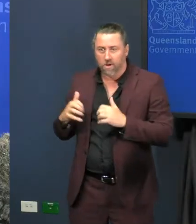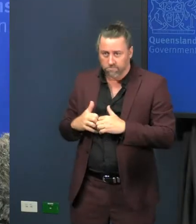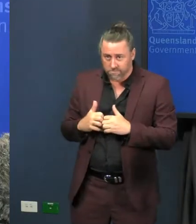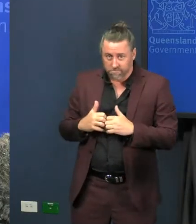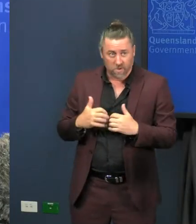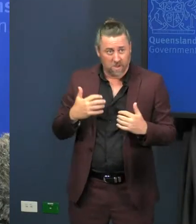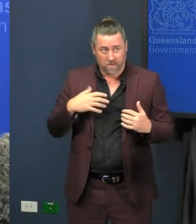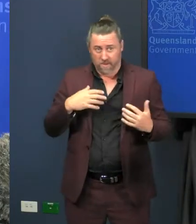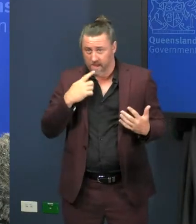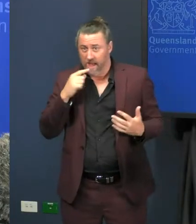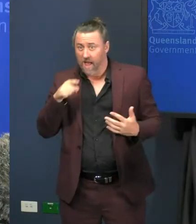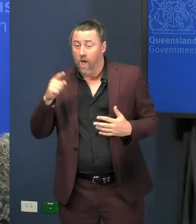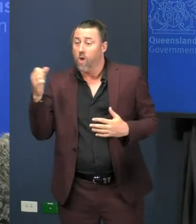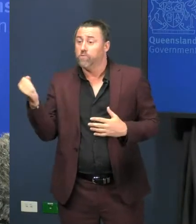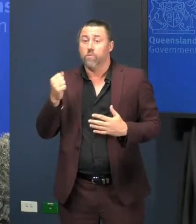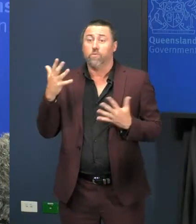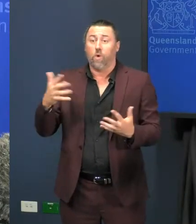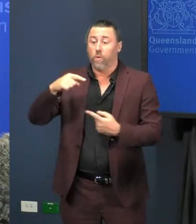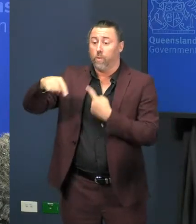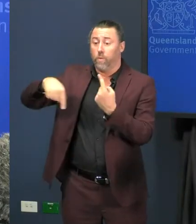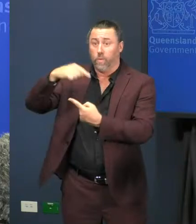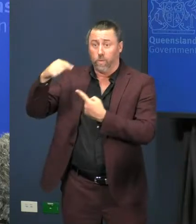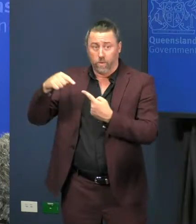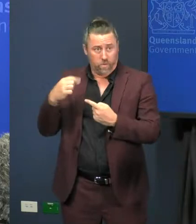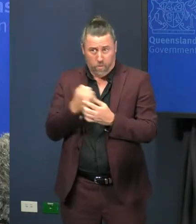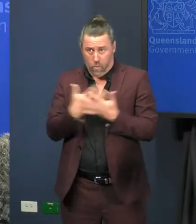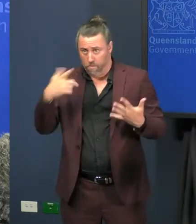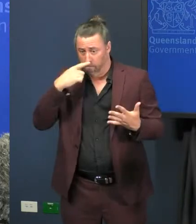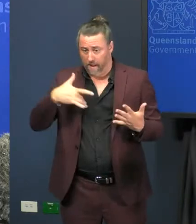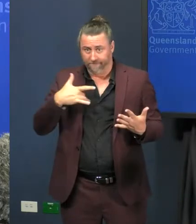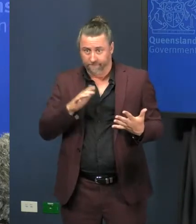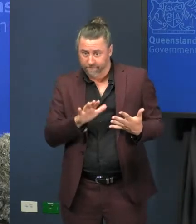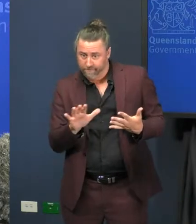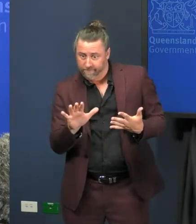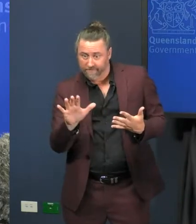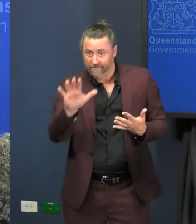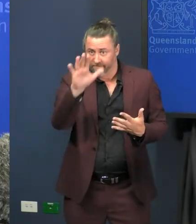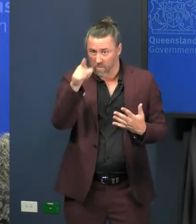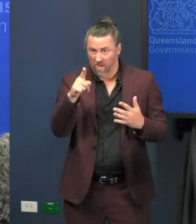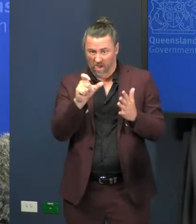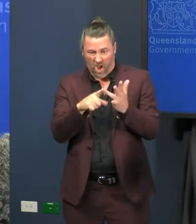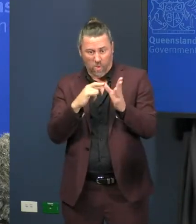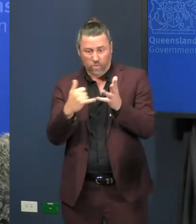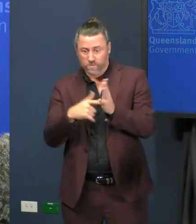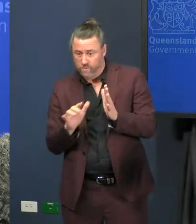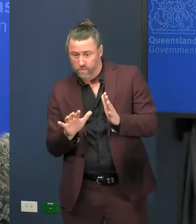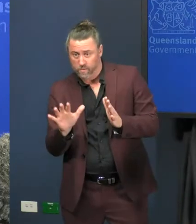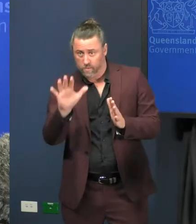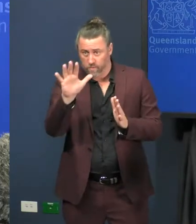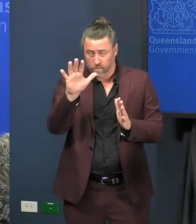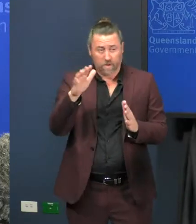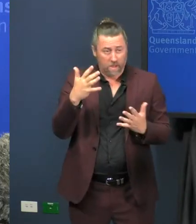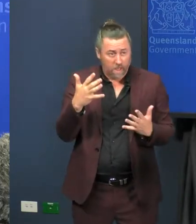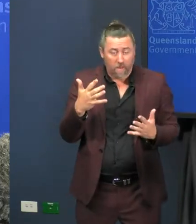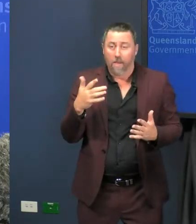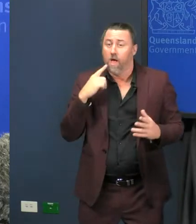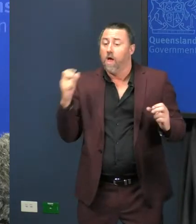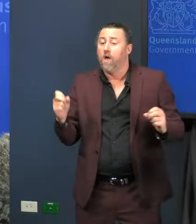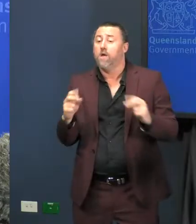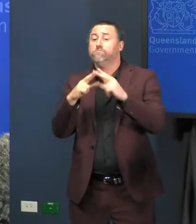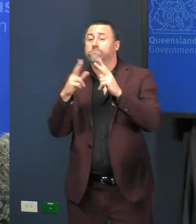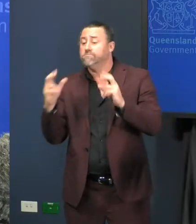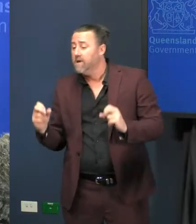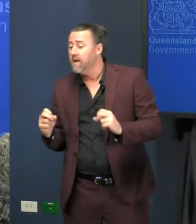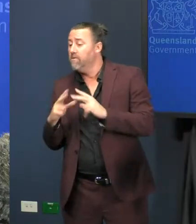in such a populated area of the state, there remains a risk of the ability to get those messages out in